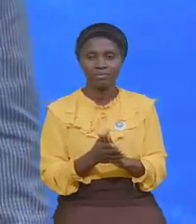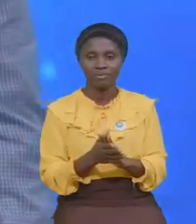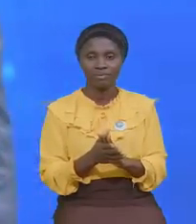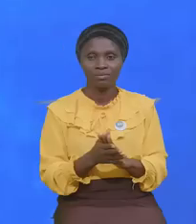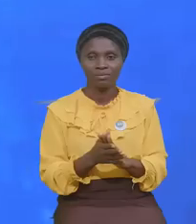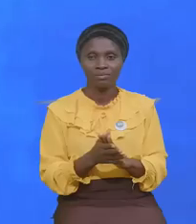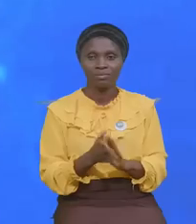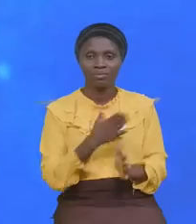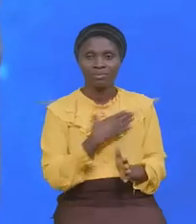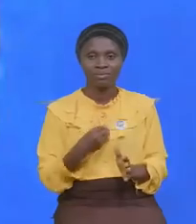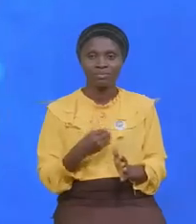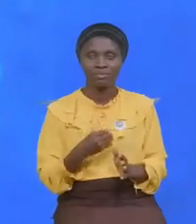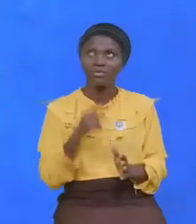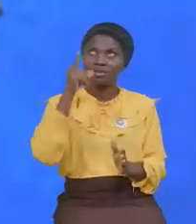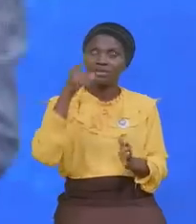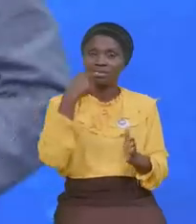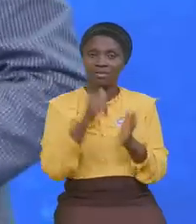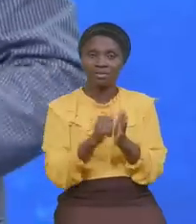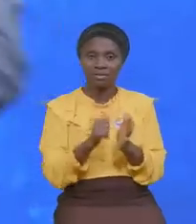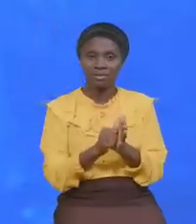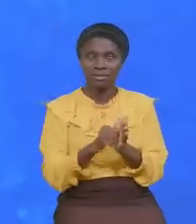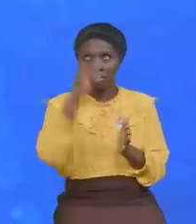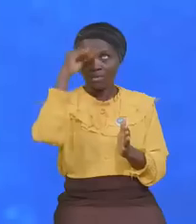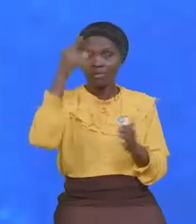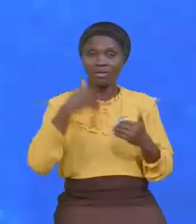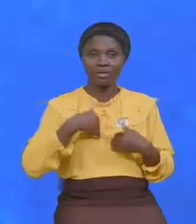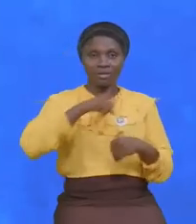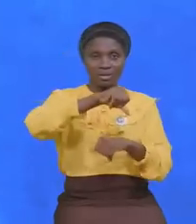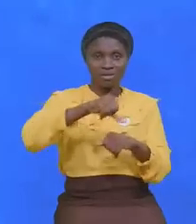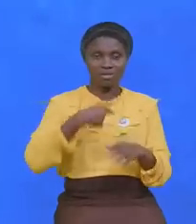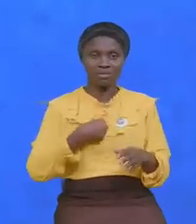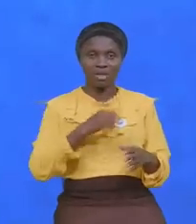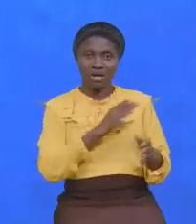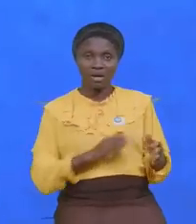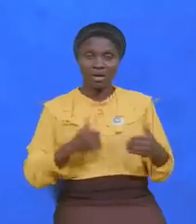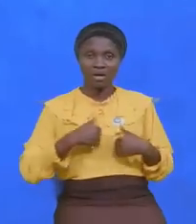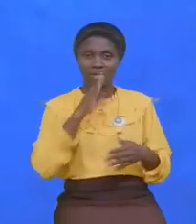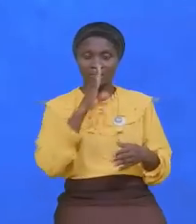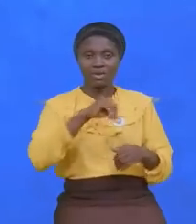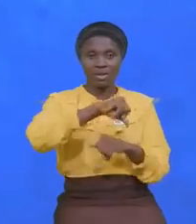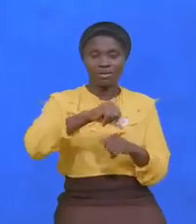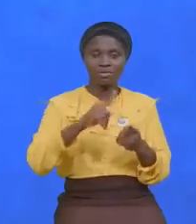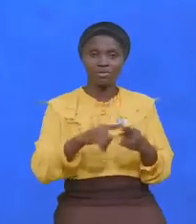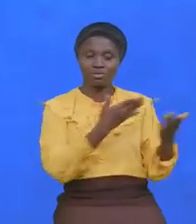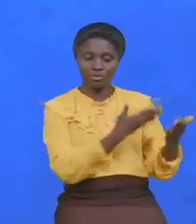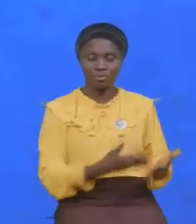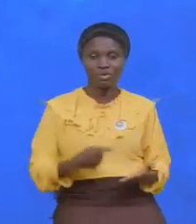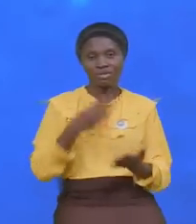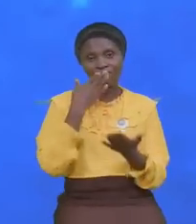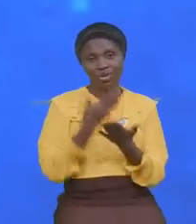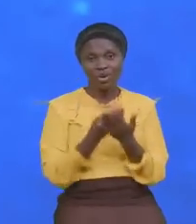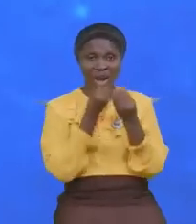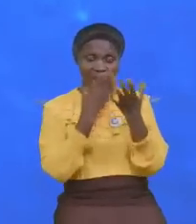And he says, he has anointed me. Christ has been anointed to preach the glad tidings, the good news, the